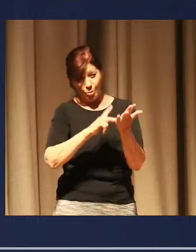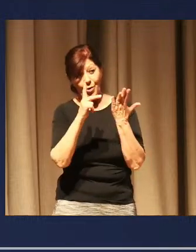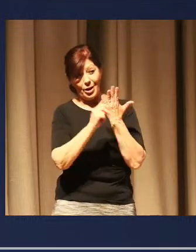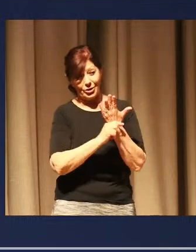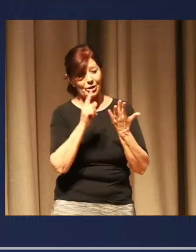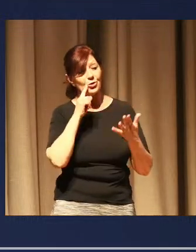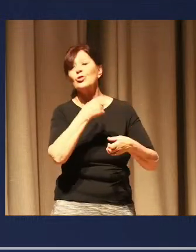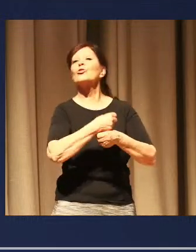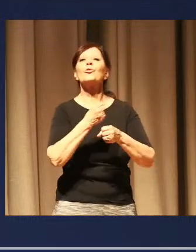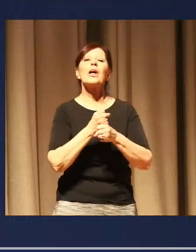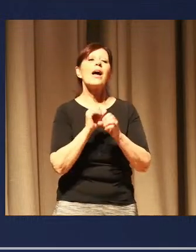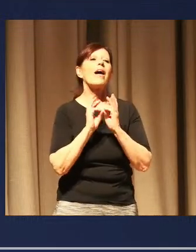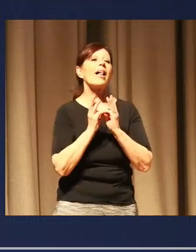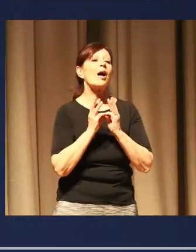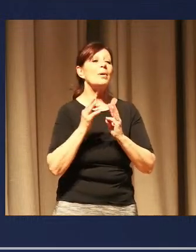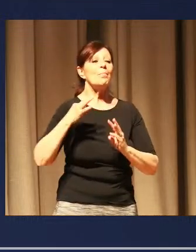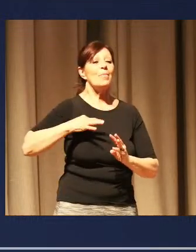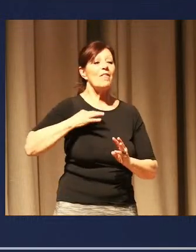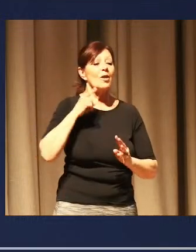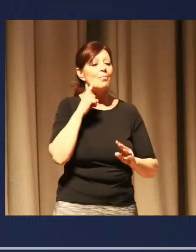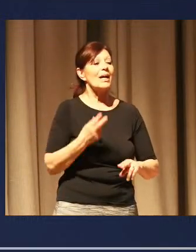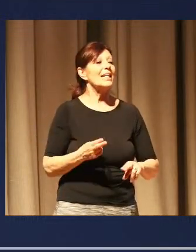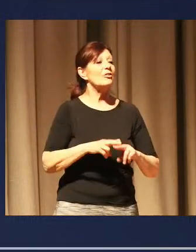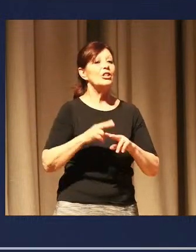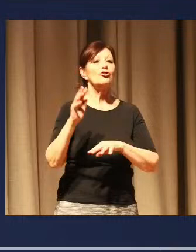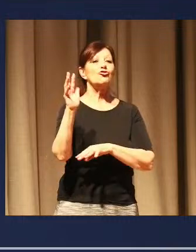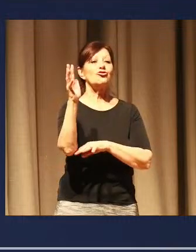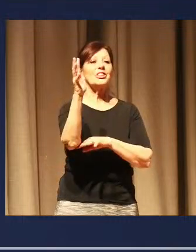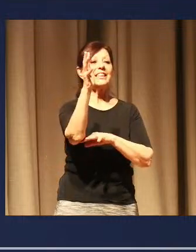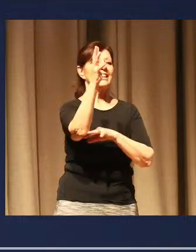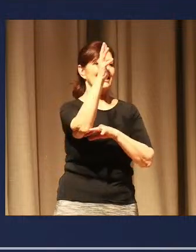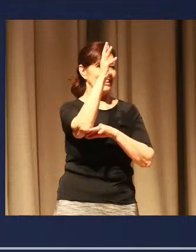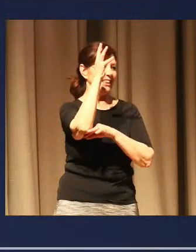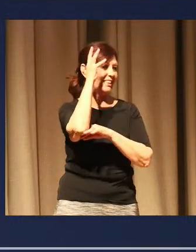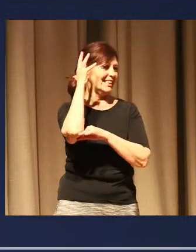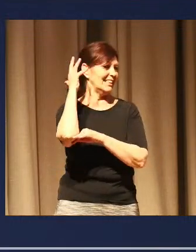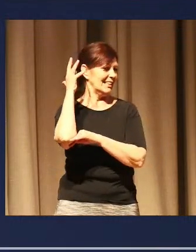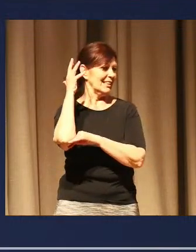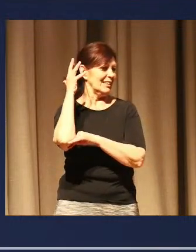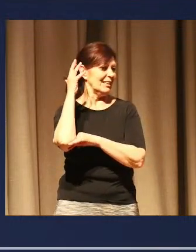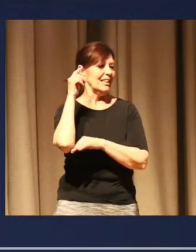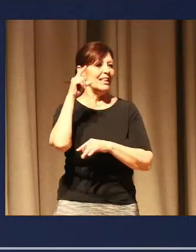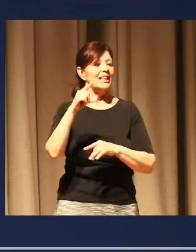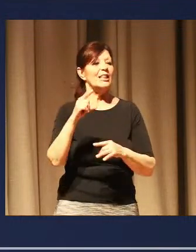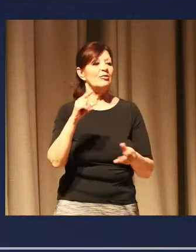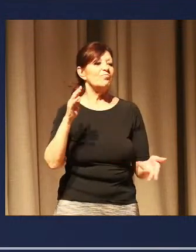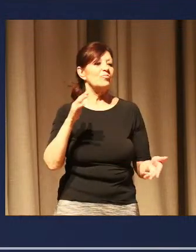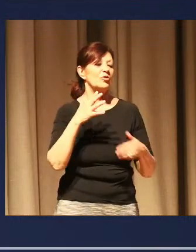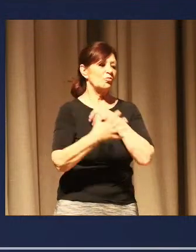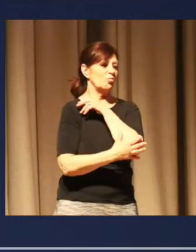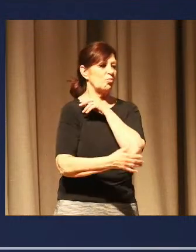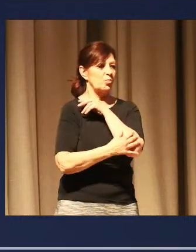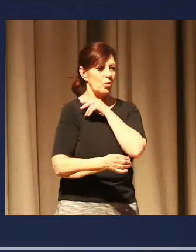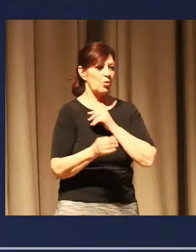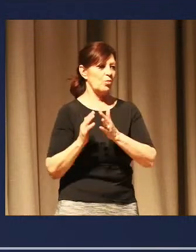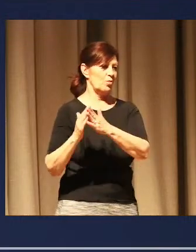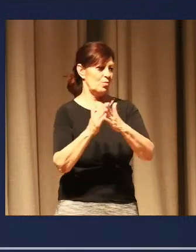create climate benefits by increasing the tree canopy in disadvantaged communities